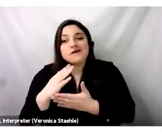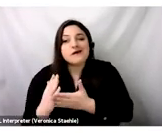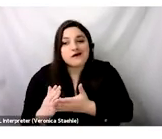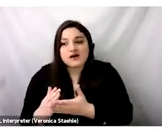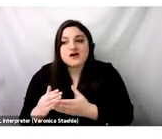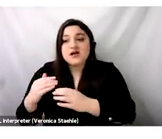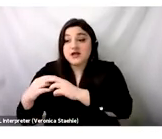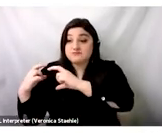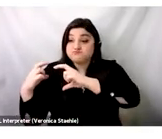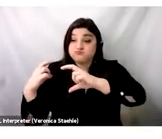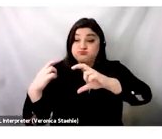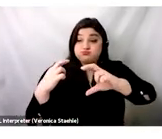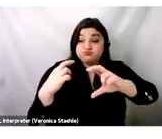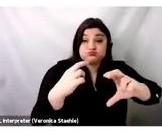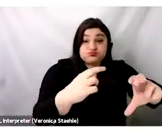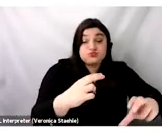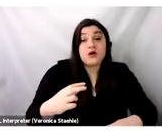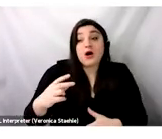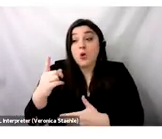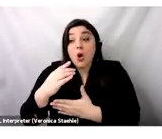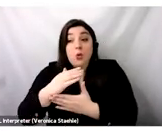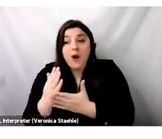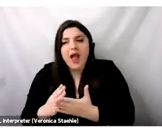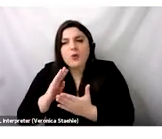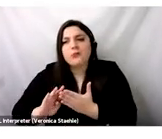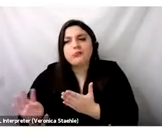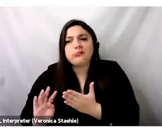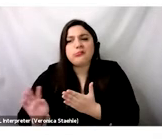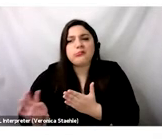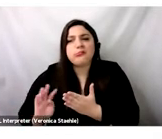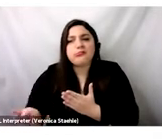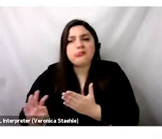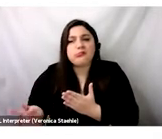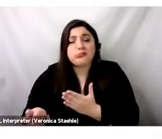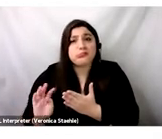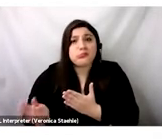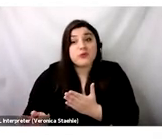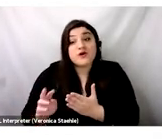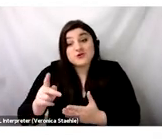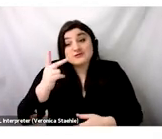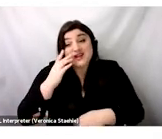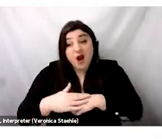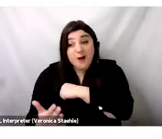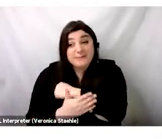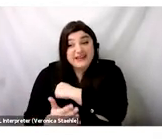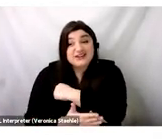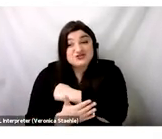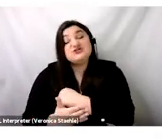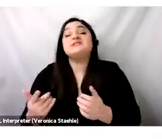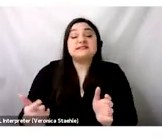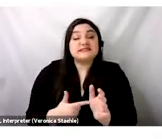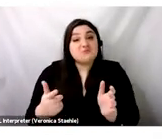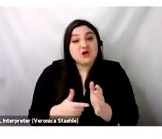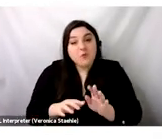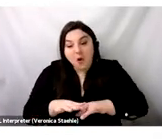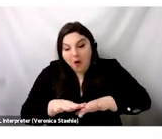in trillions of these things because they just leak. So that's one way that's terrifying. As I mentioned, poor product design,